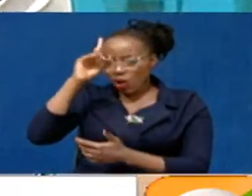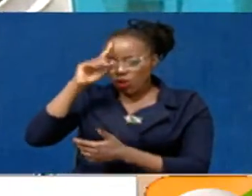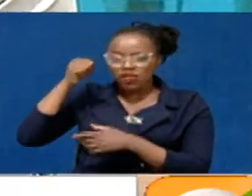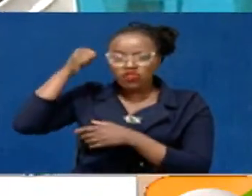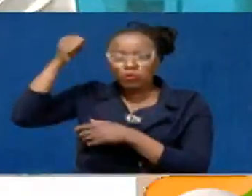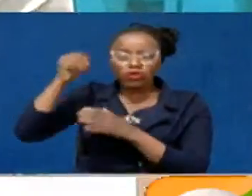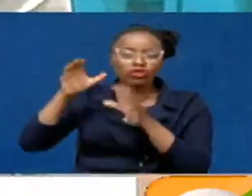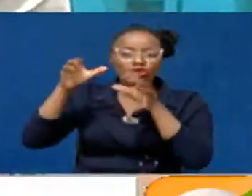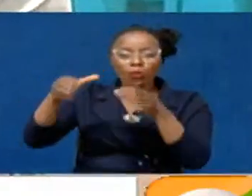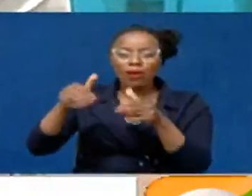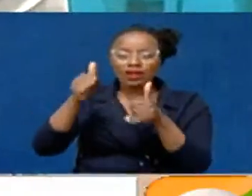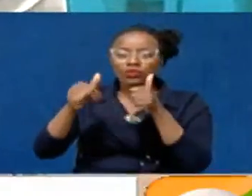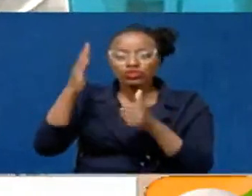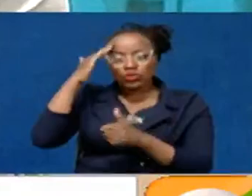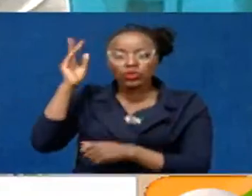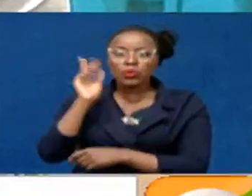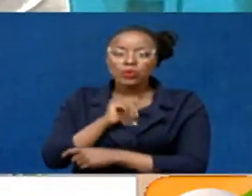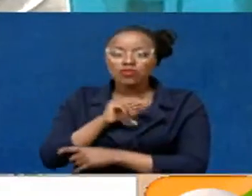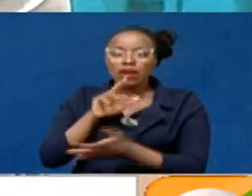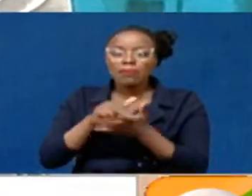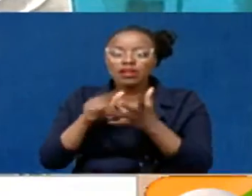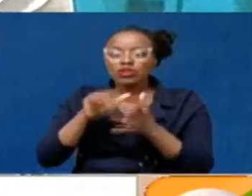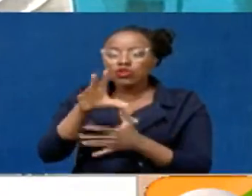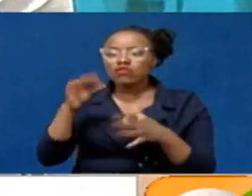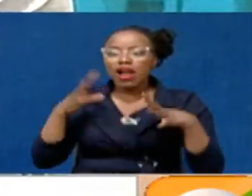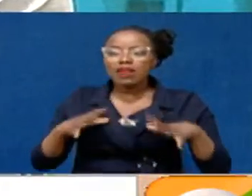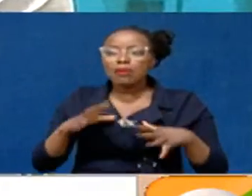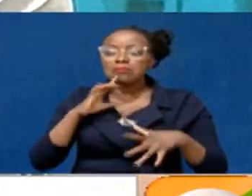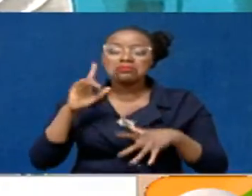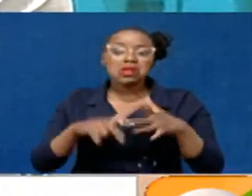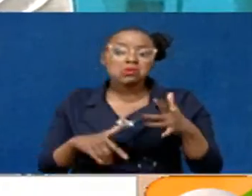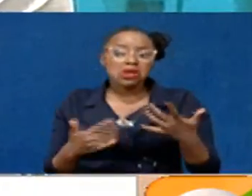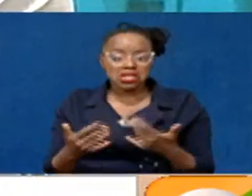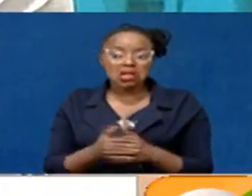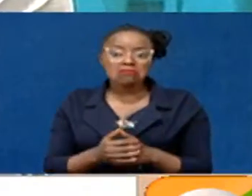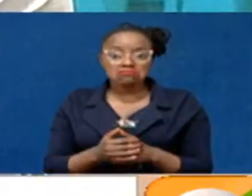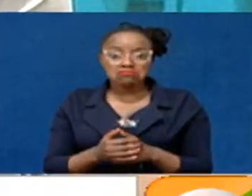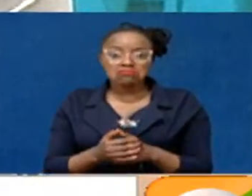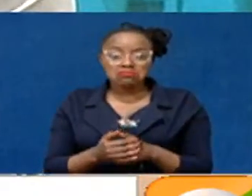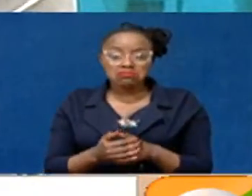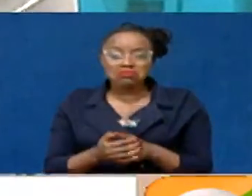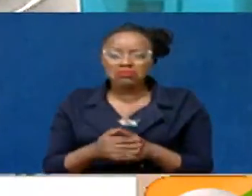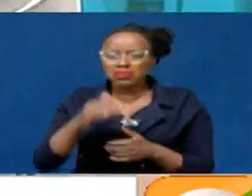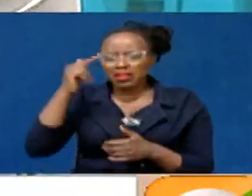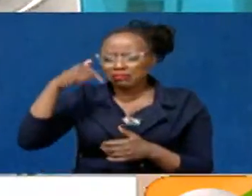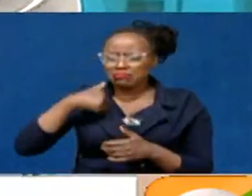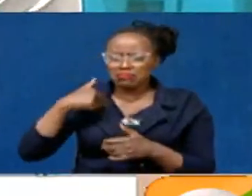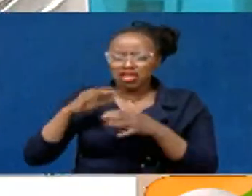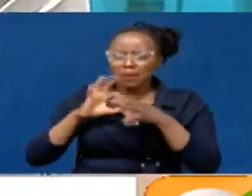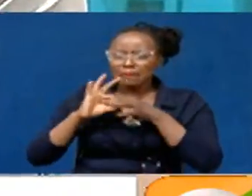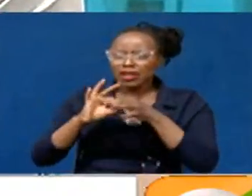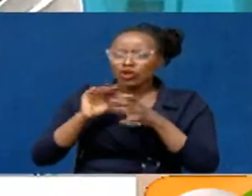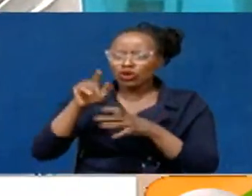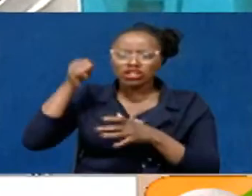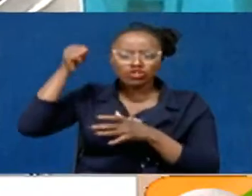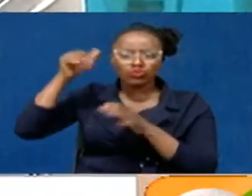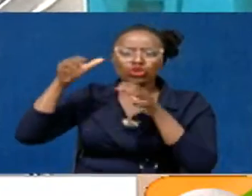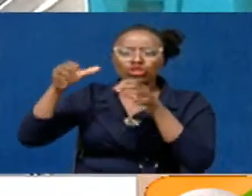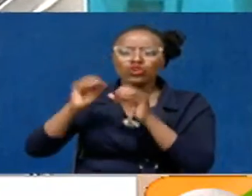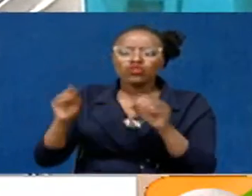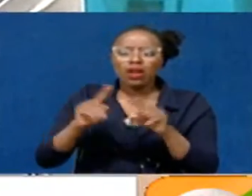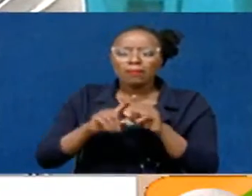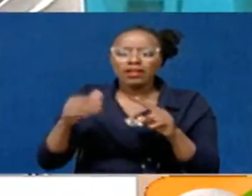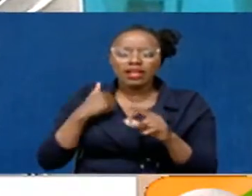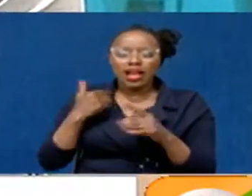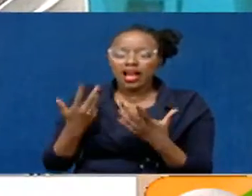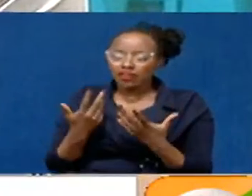political parties as we know them. So you find people saying that I don't belong to that party, but they